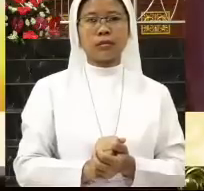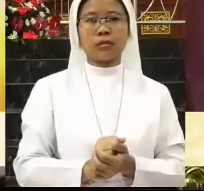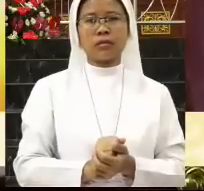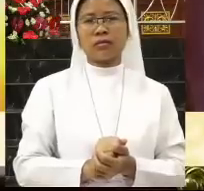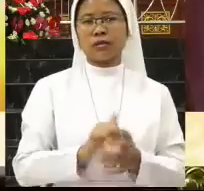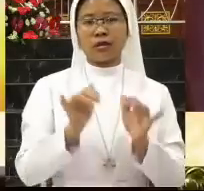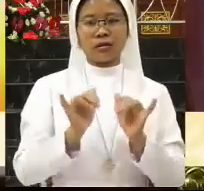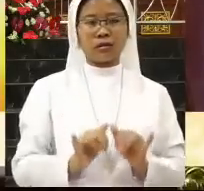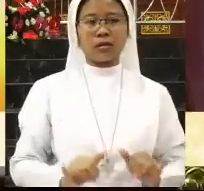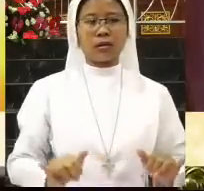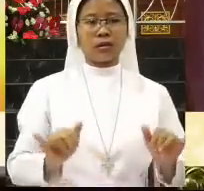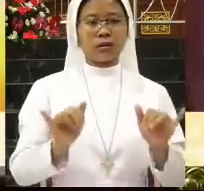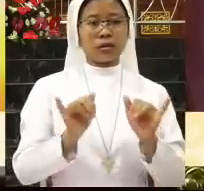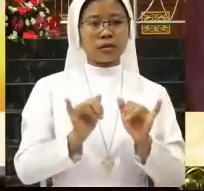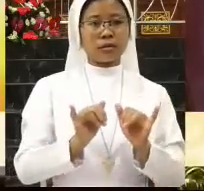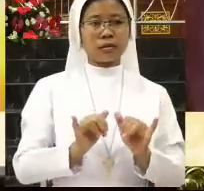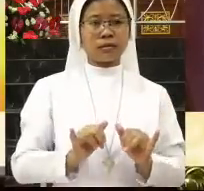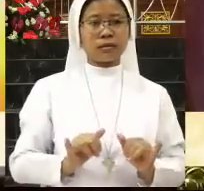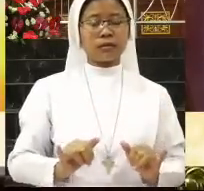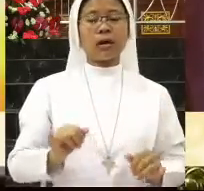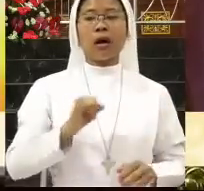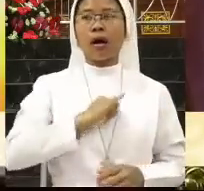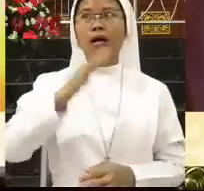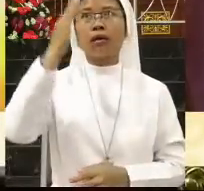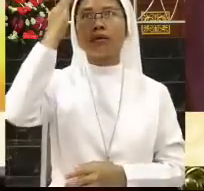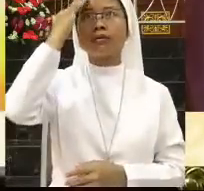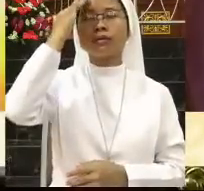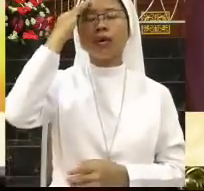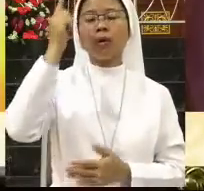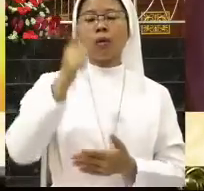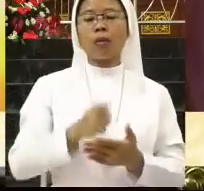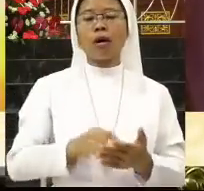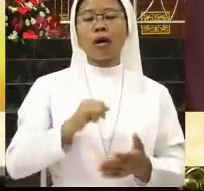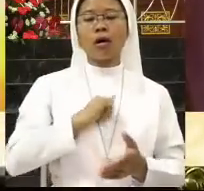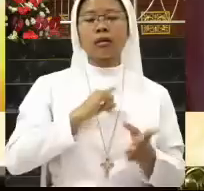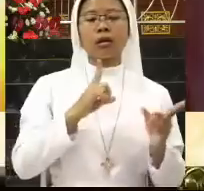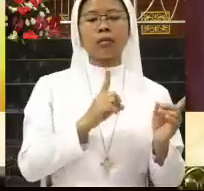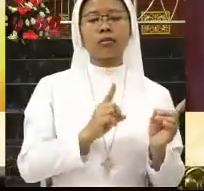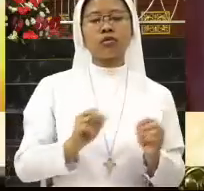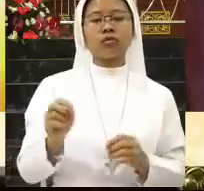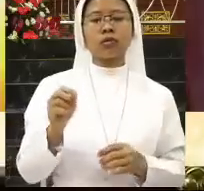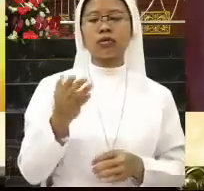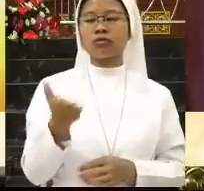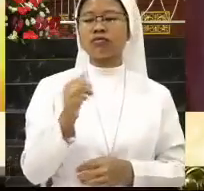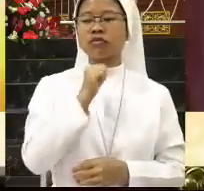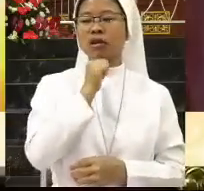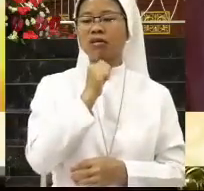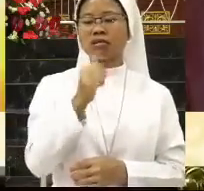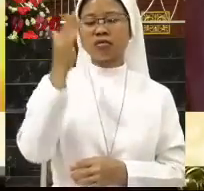It's like, I know what I am doing, you know nothing.